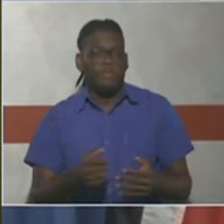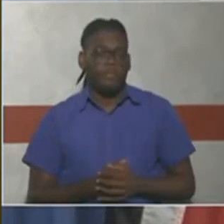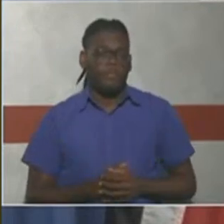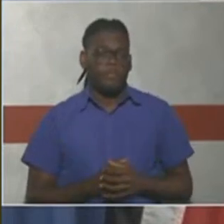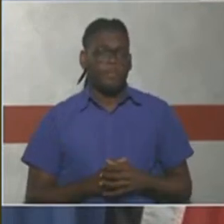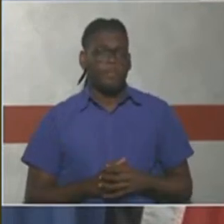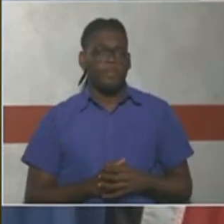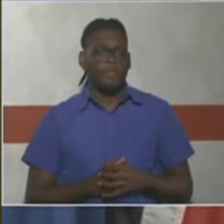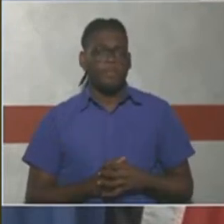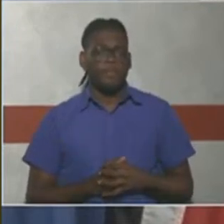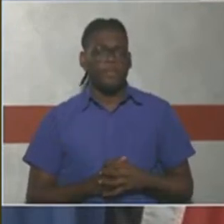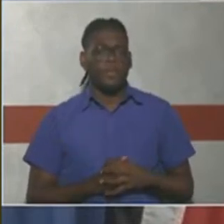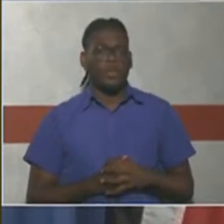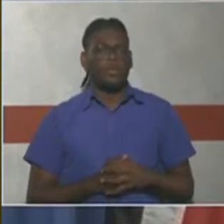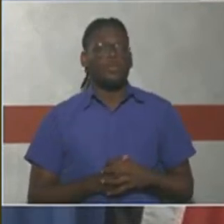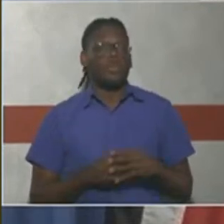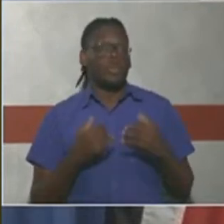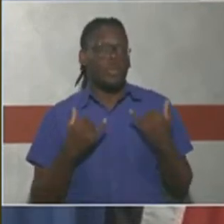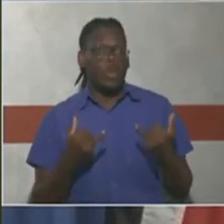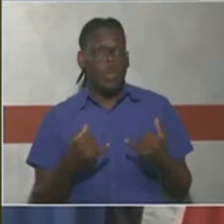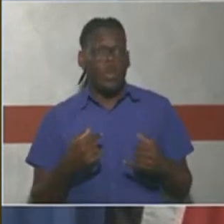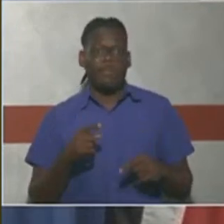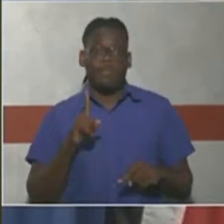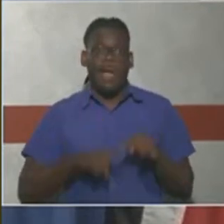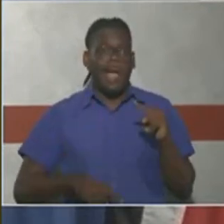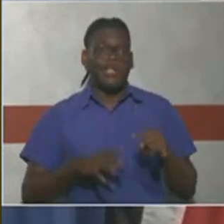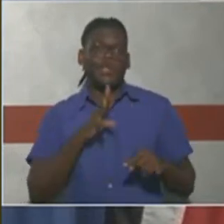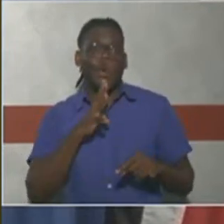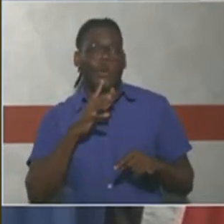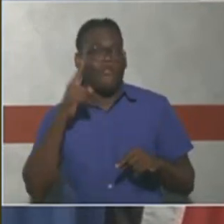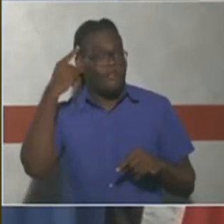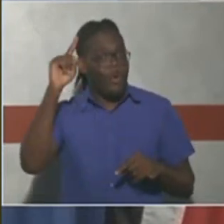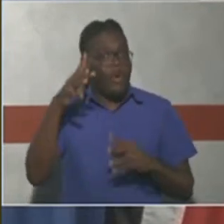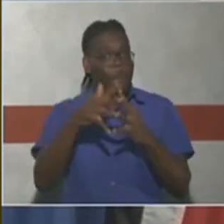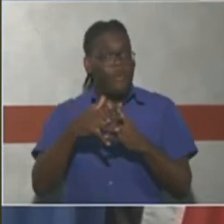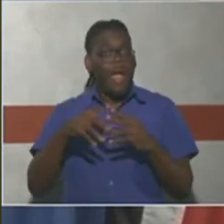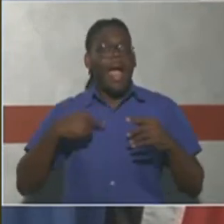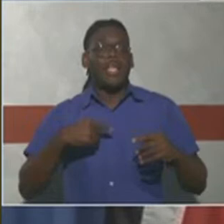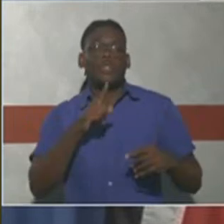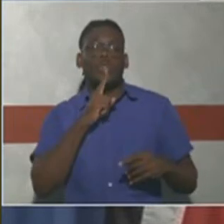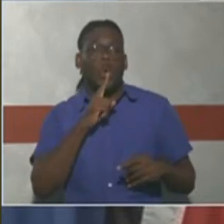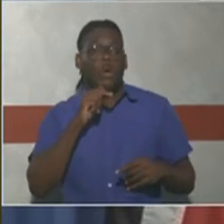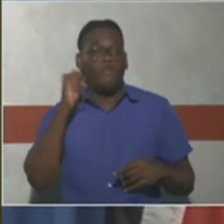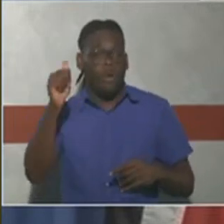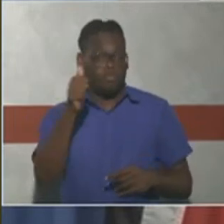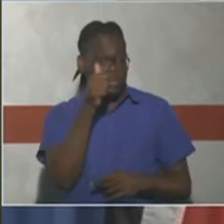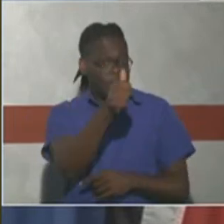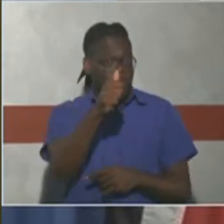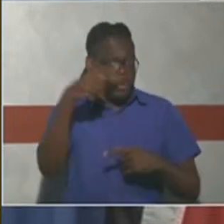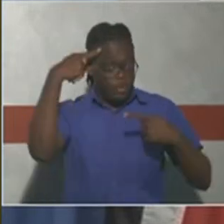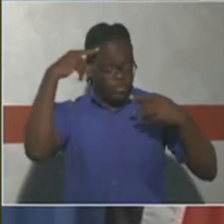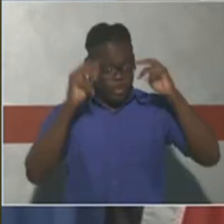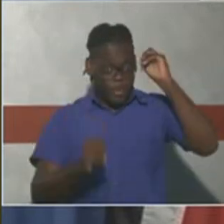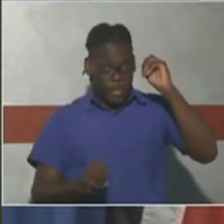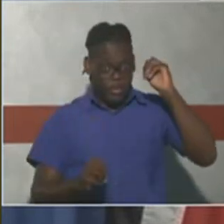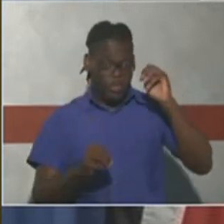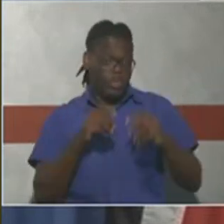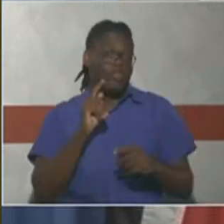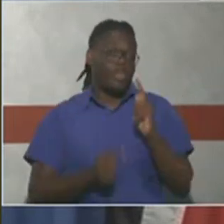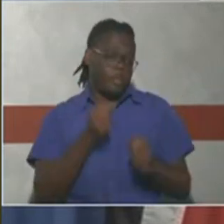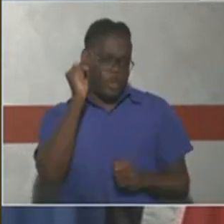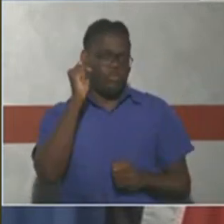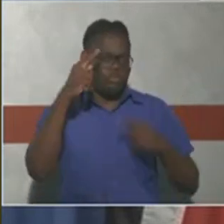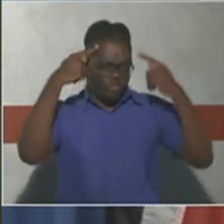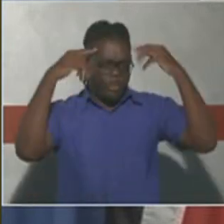don't want to speak for the United States. I can only speak for Trinidad and Tobago, and sometimes I speak for CARICOM. But I think it's a win-win all